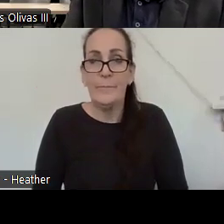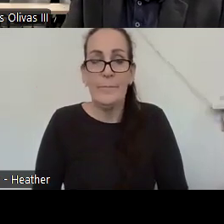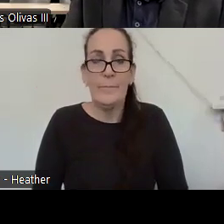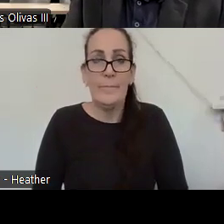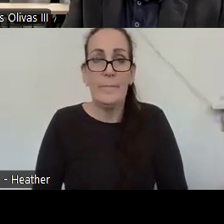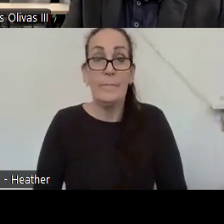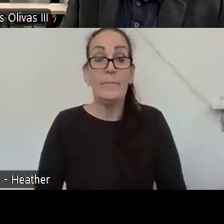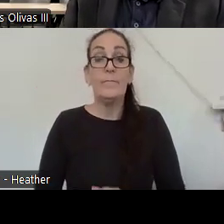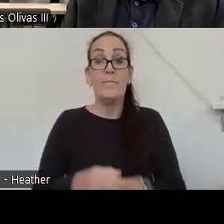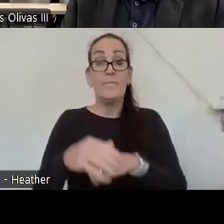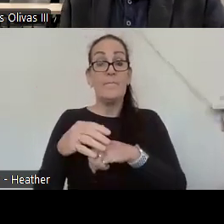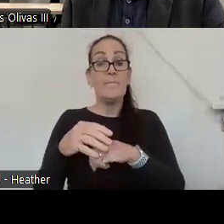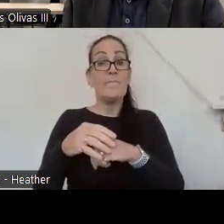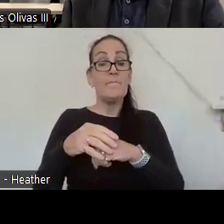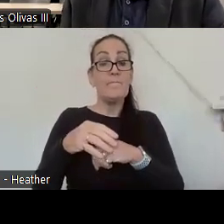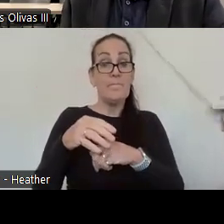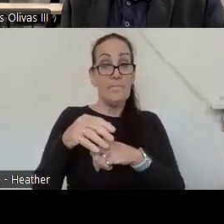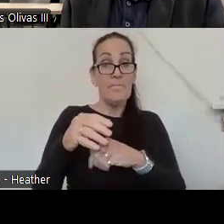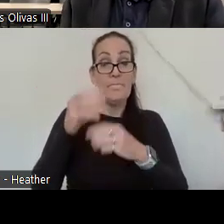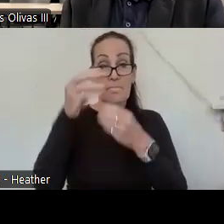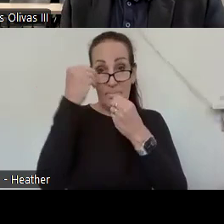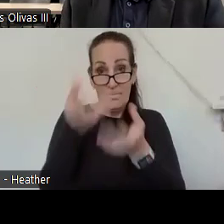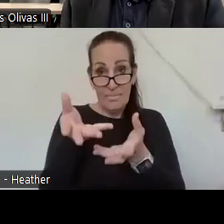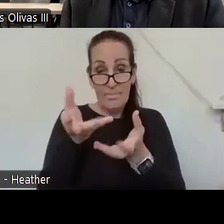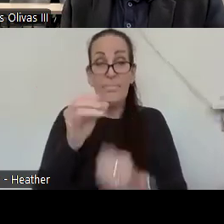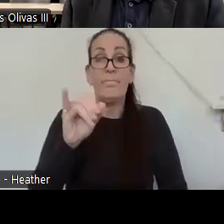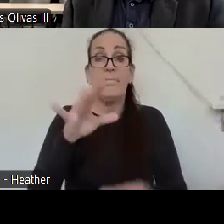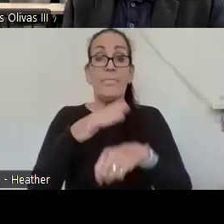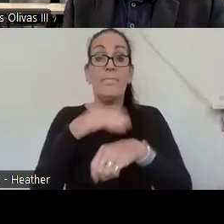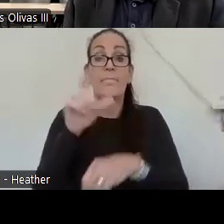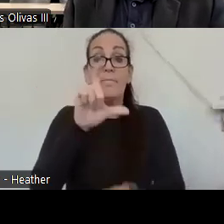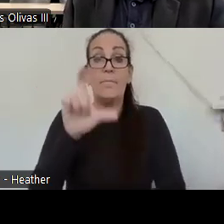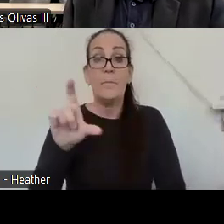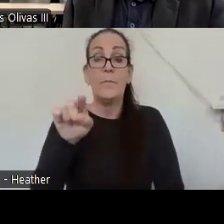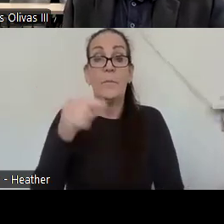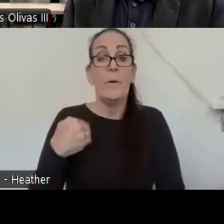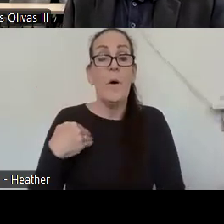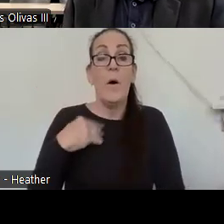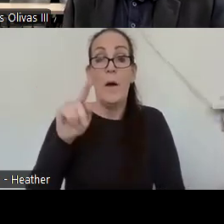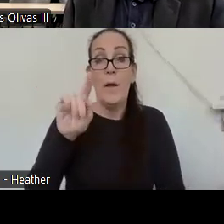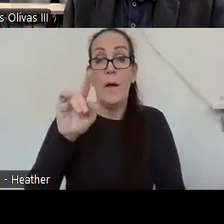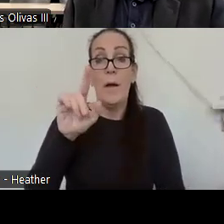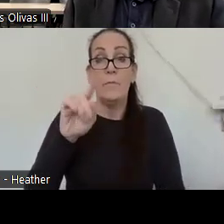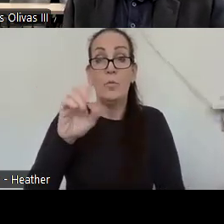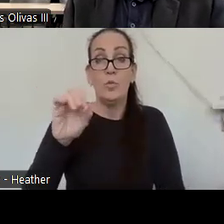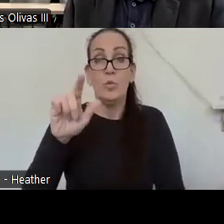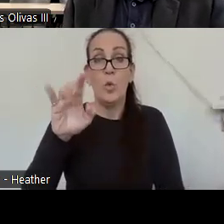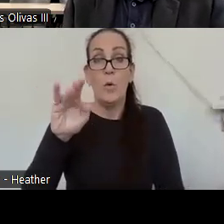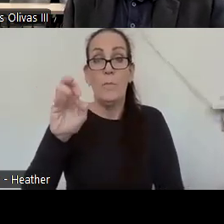So just a reminder, you have, if you're on Zoom, you have a toolbar that is the raised hand